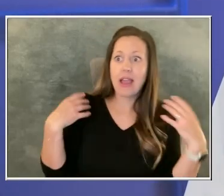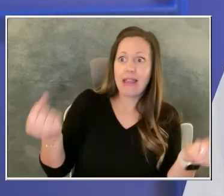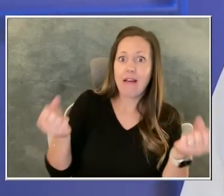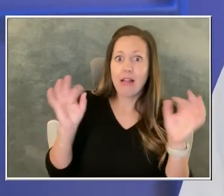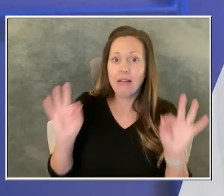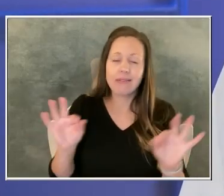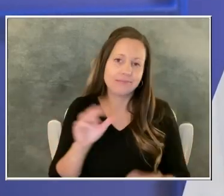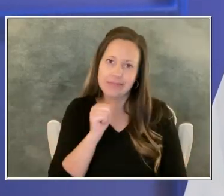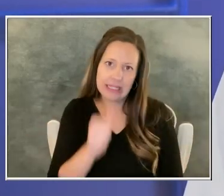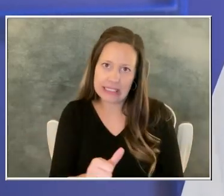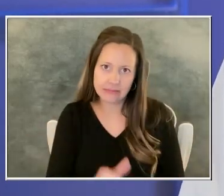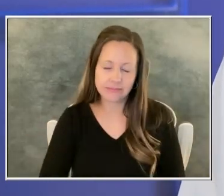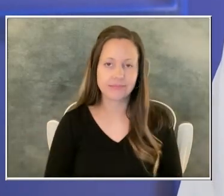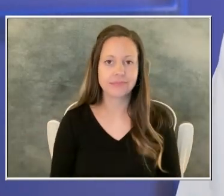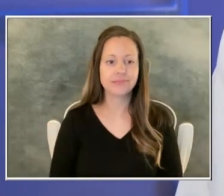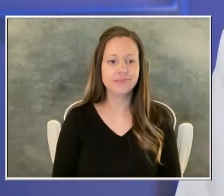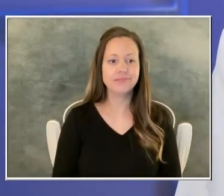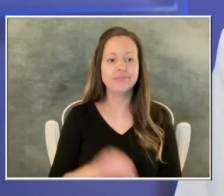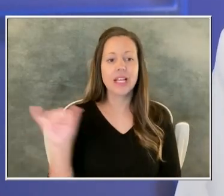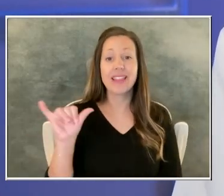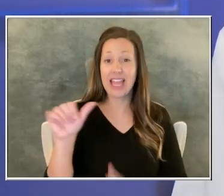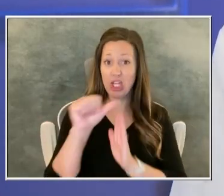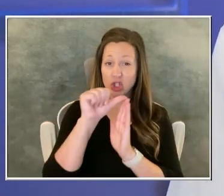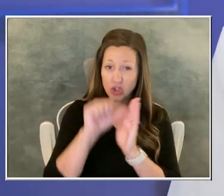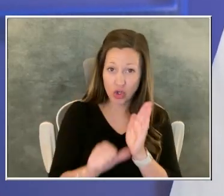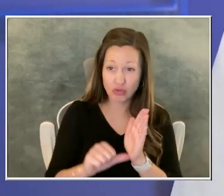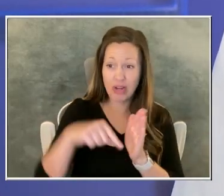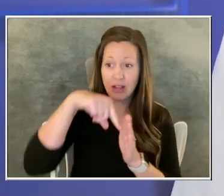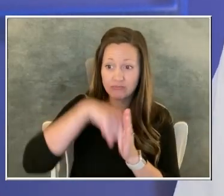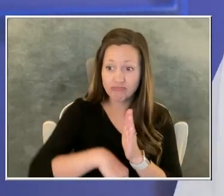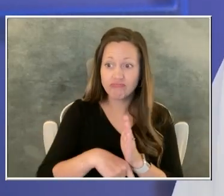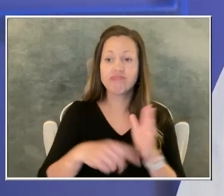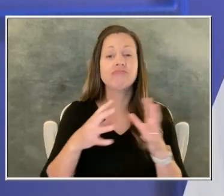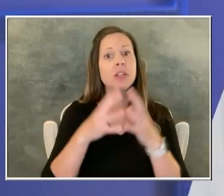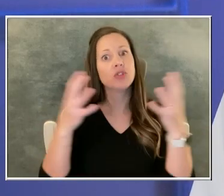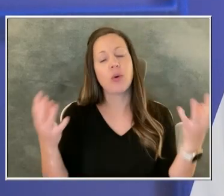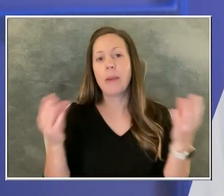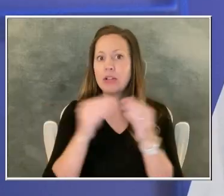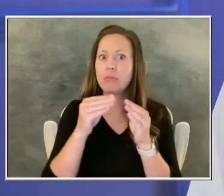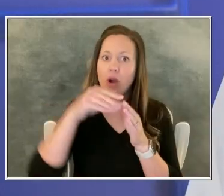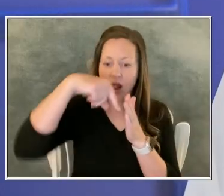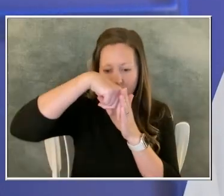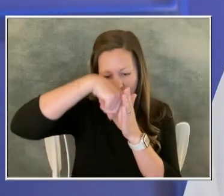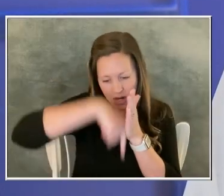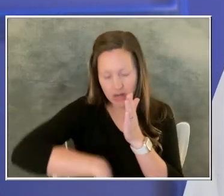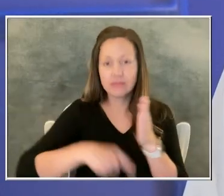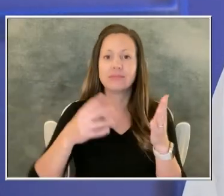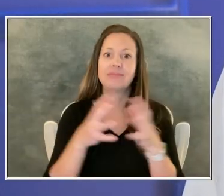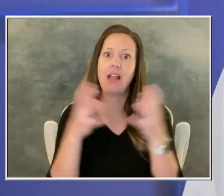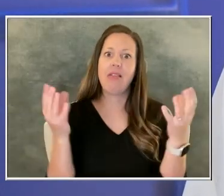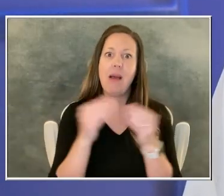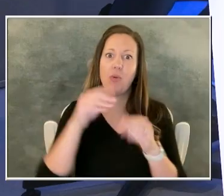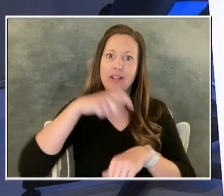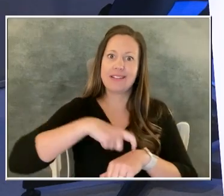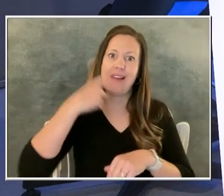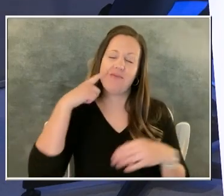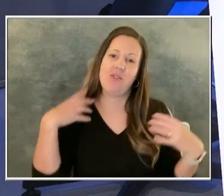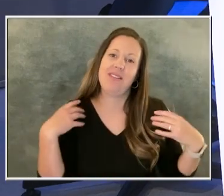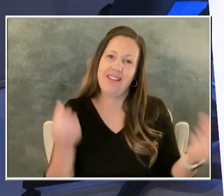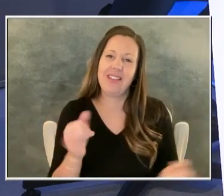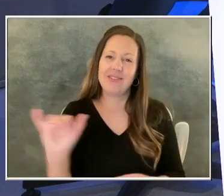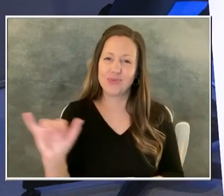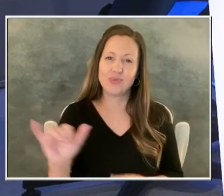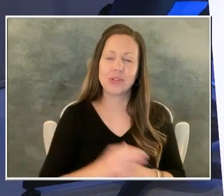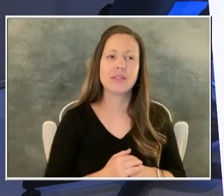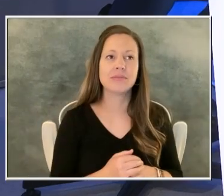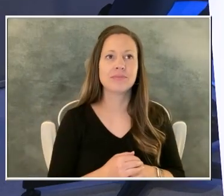steroids, like surgery, it's much more invasive and there's a much longer rehabilitation type of process. So when does it make sense to